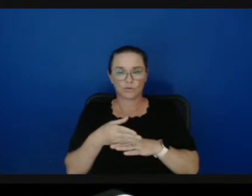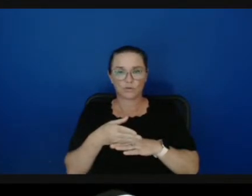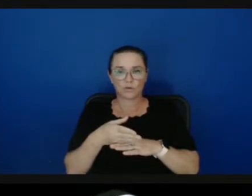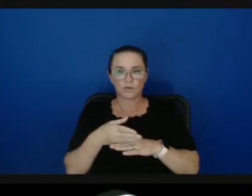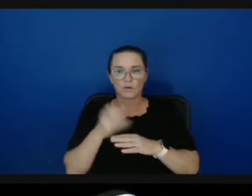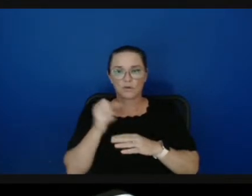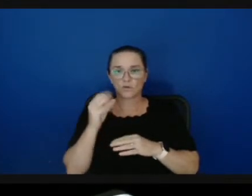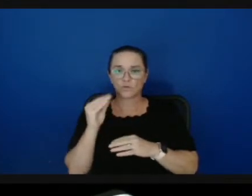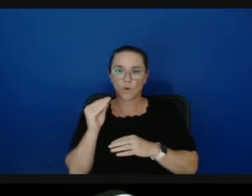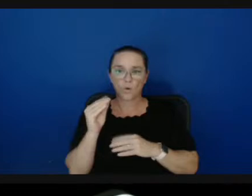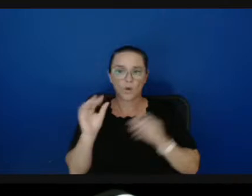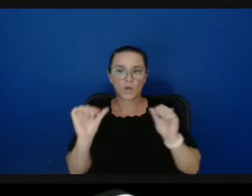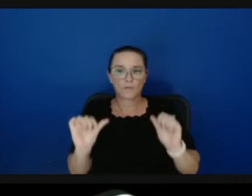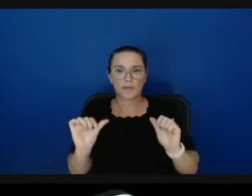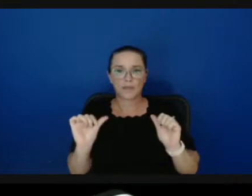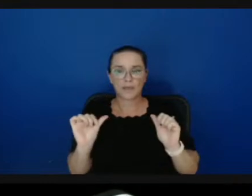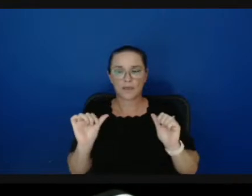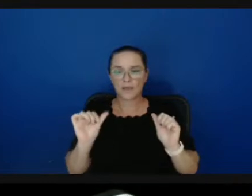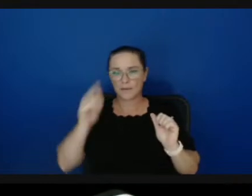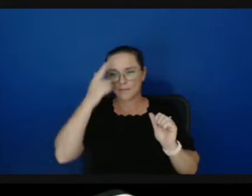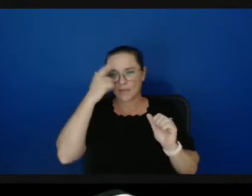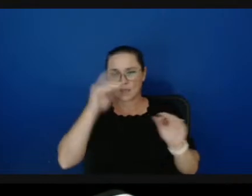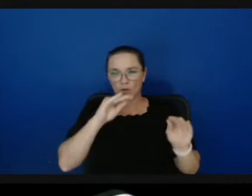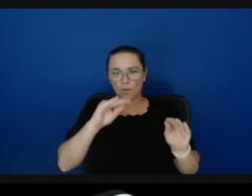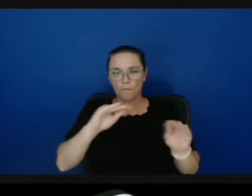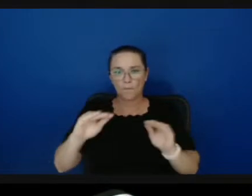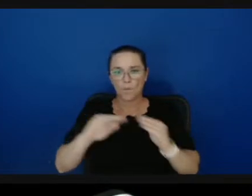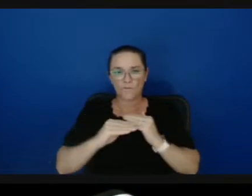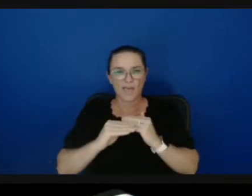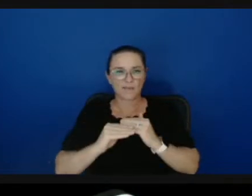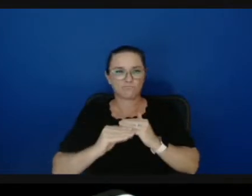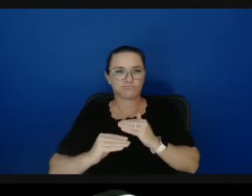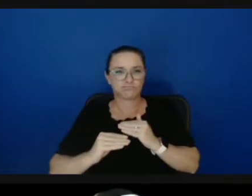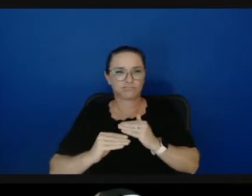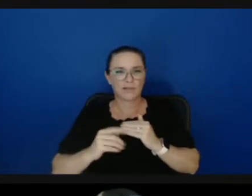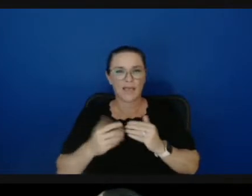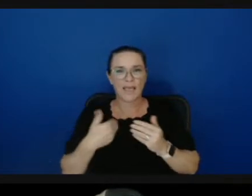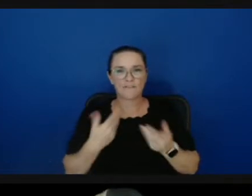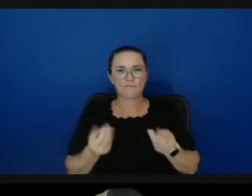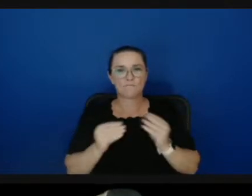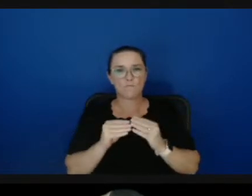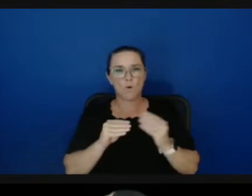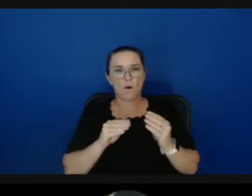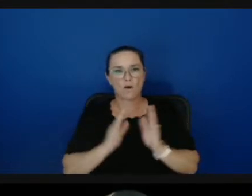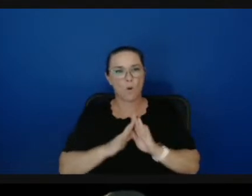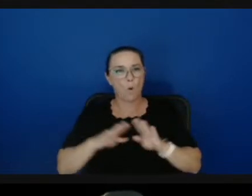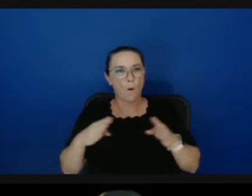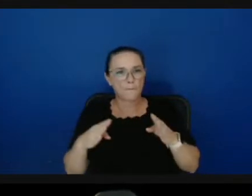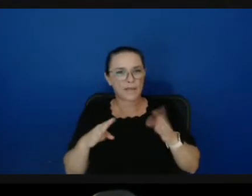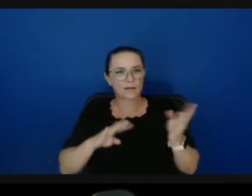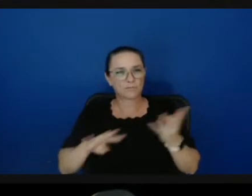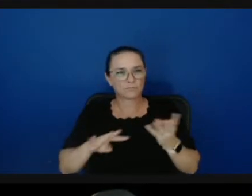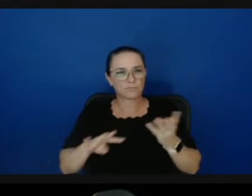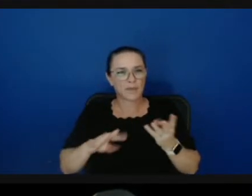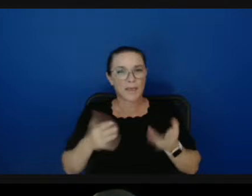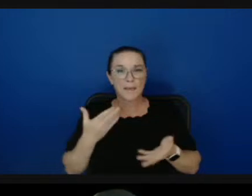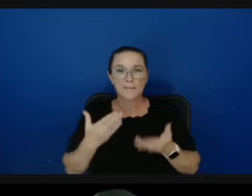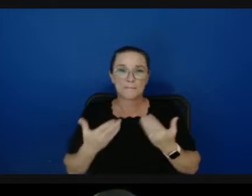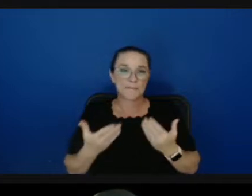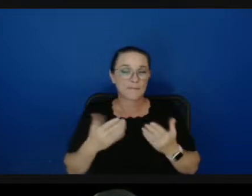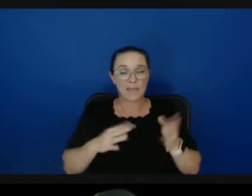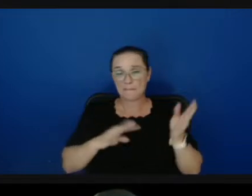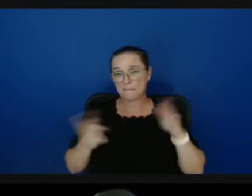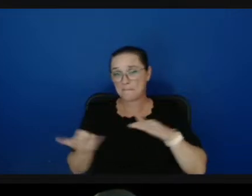So there could be that because you move the flank a little bit and you allow more pathway of magma in here, you somehow accommodate more earthquakes, whether it's magma coming in